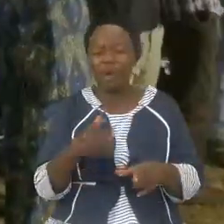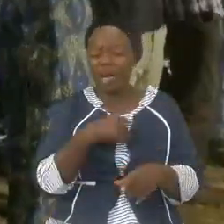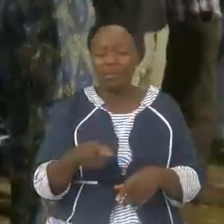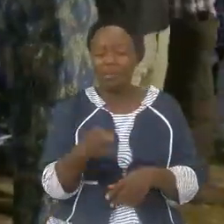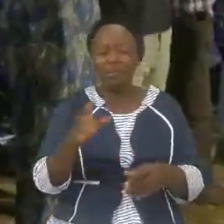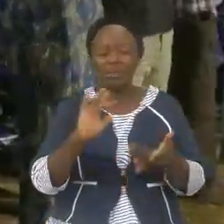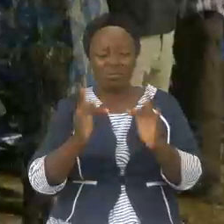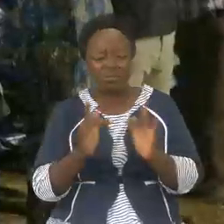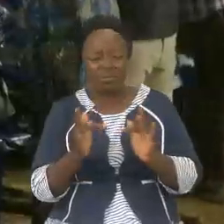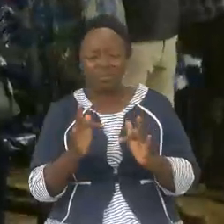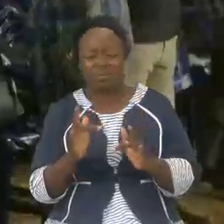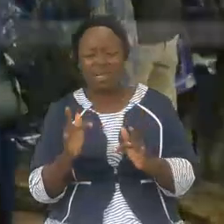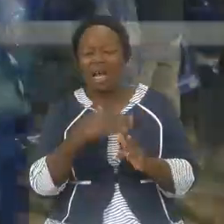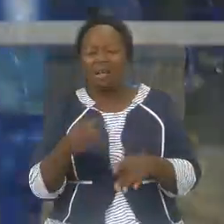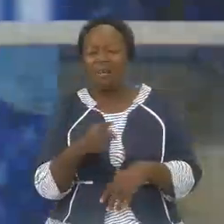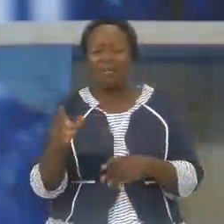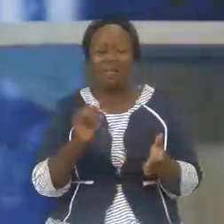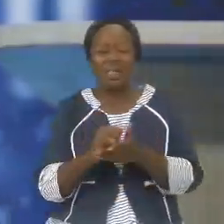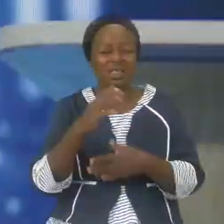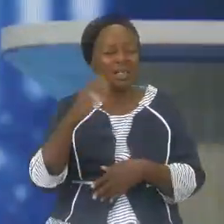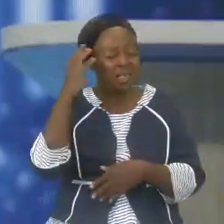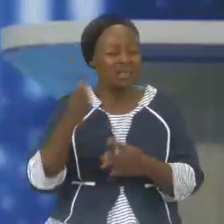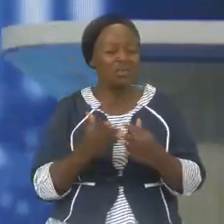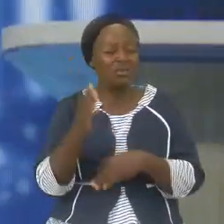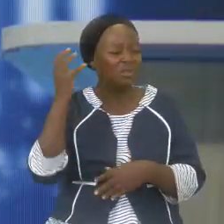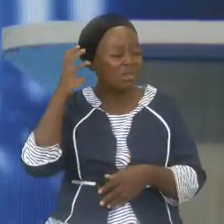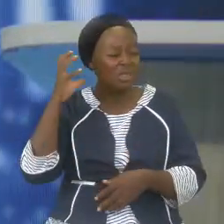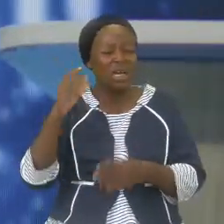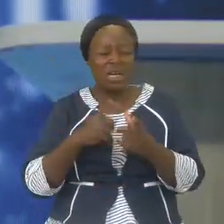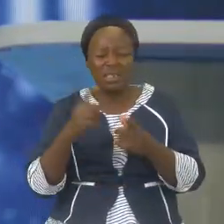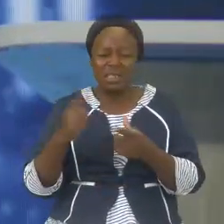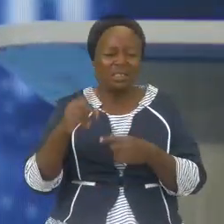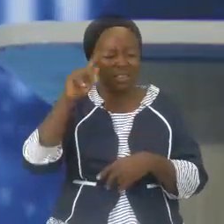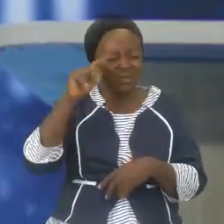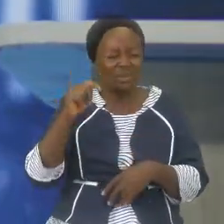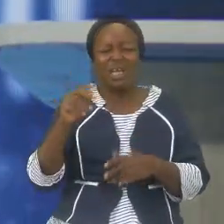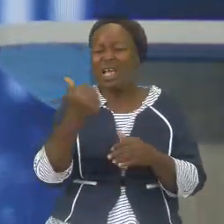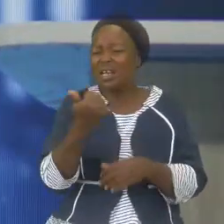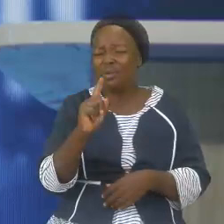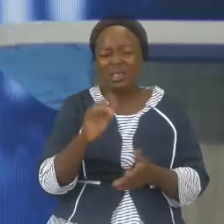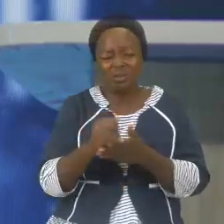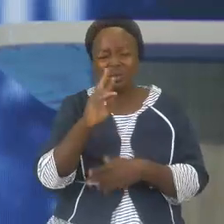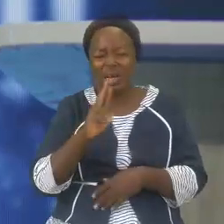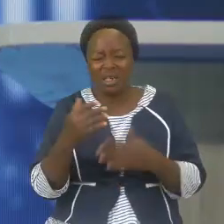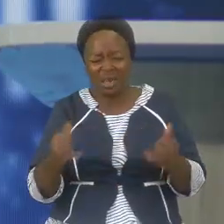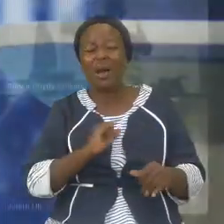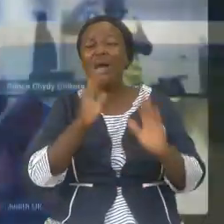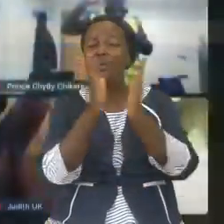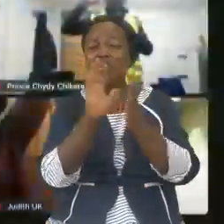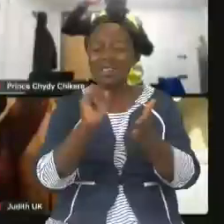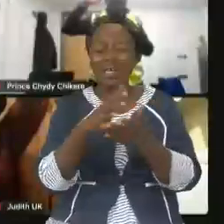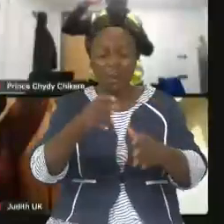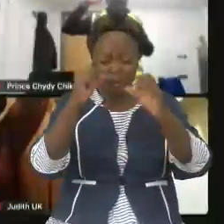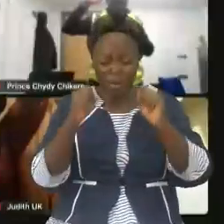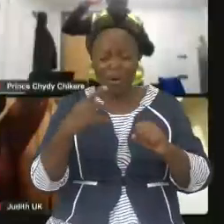online, and those over the radio, television, anywhere you are, I pray the power of